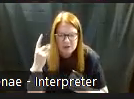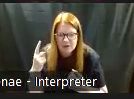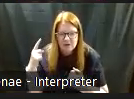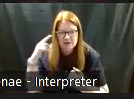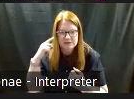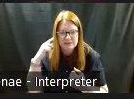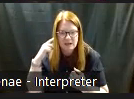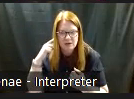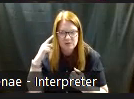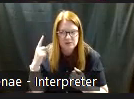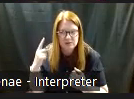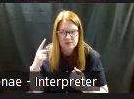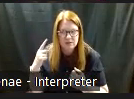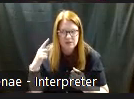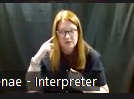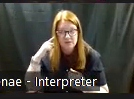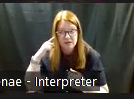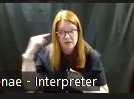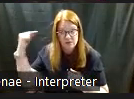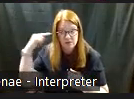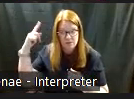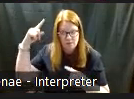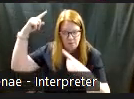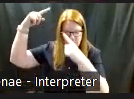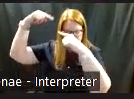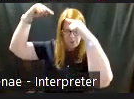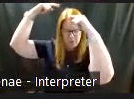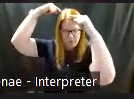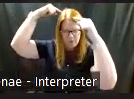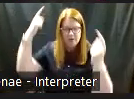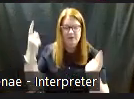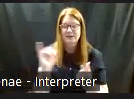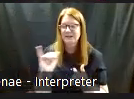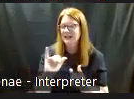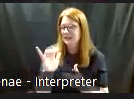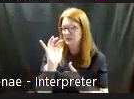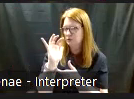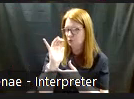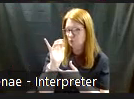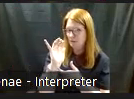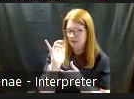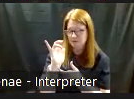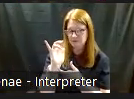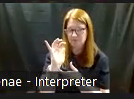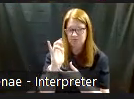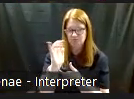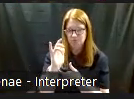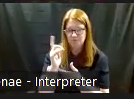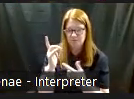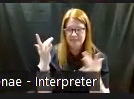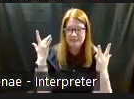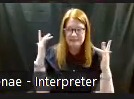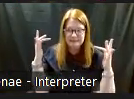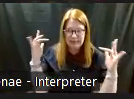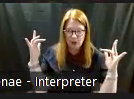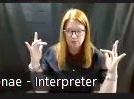source all the way to your brain? Take a trumpet, for instance. When it's played, it makes sound waves